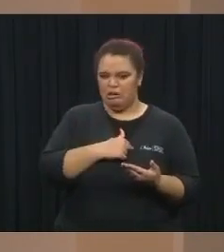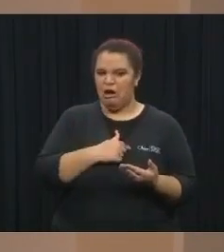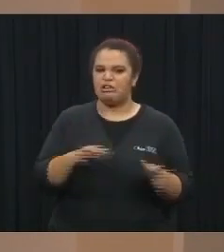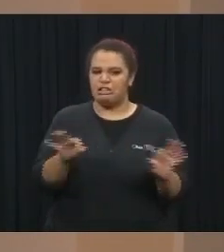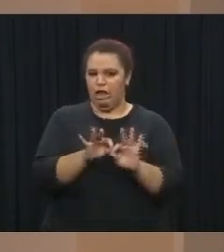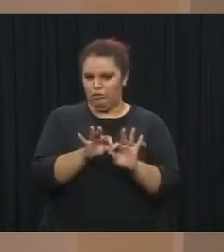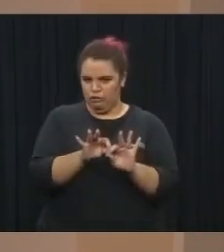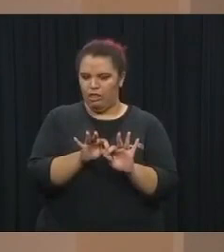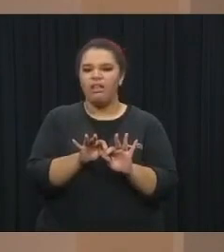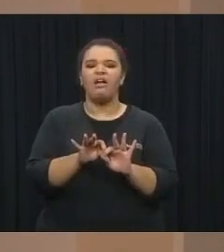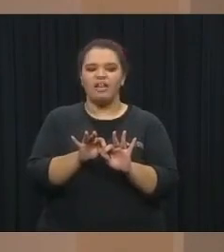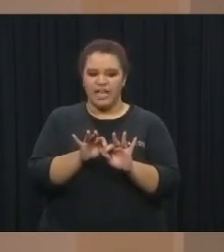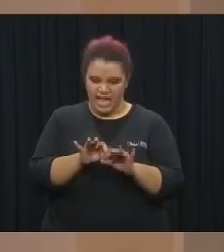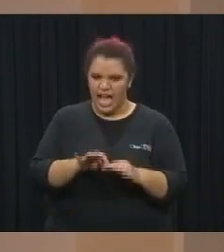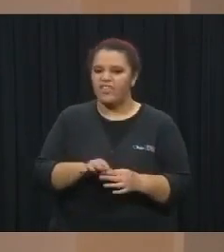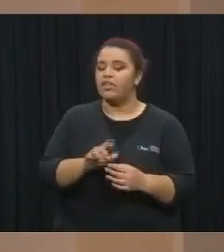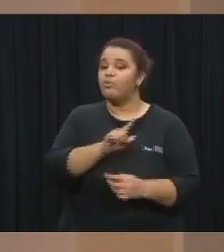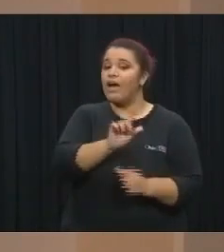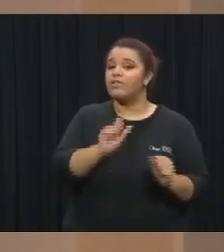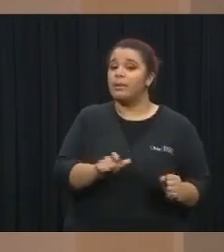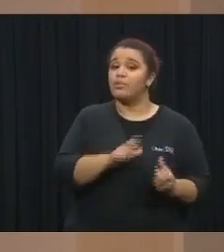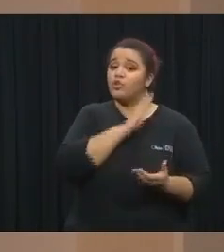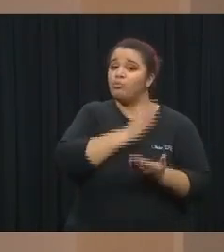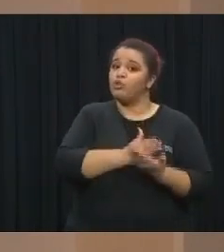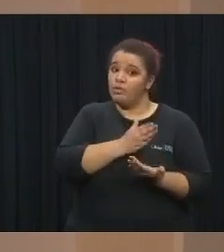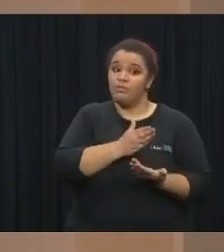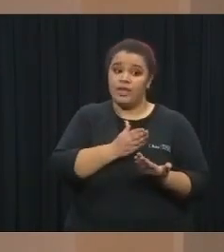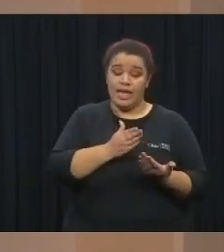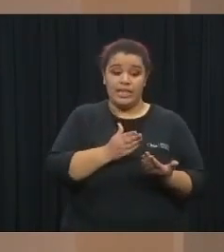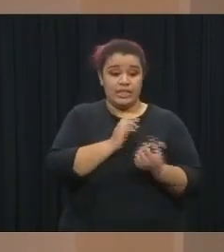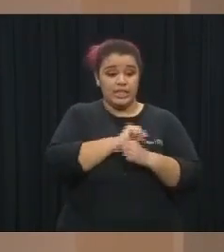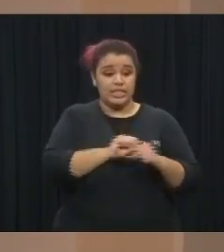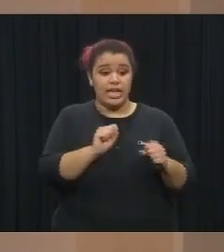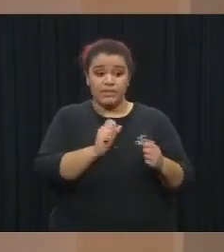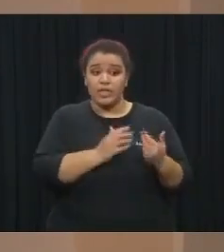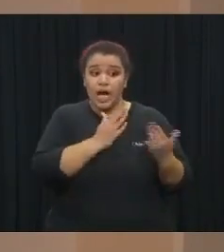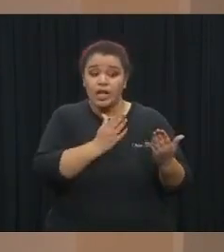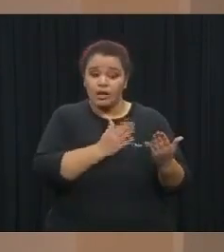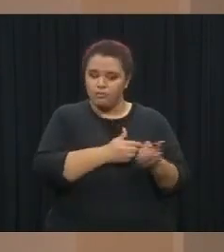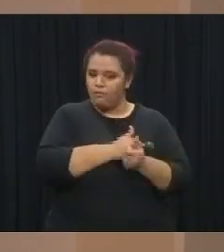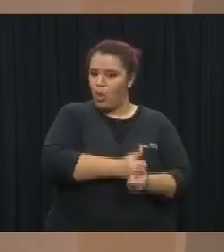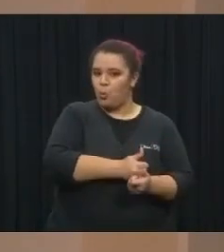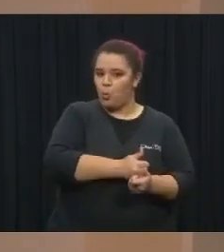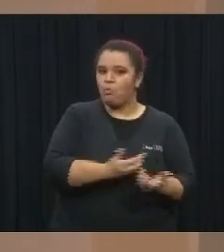able to prove that you're following all the safety guidelines. Thank you. Sandy.